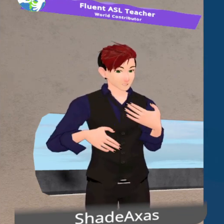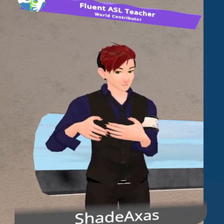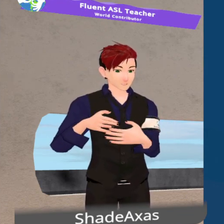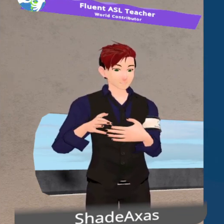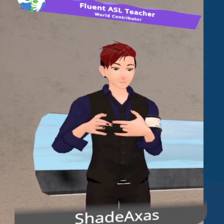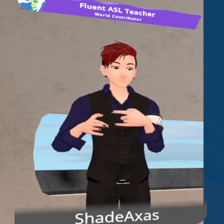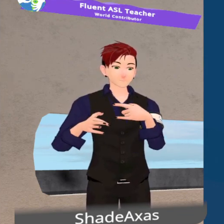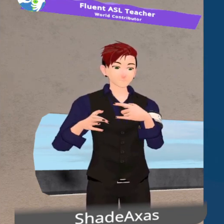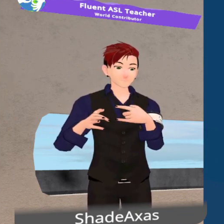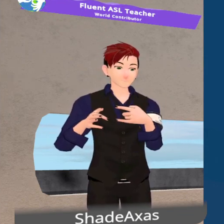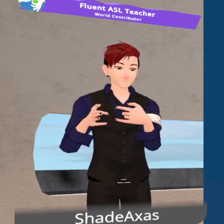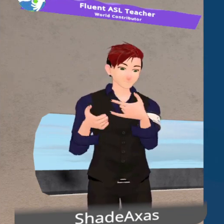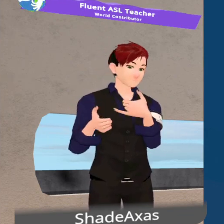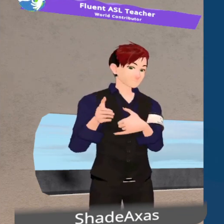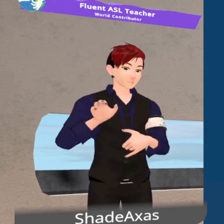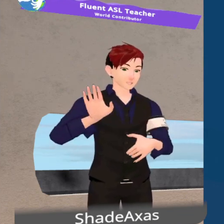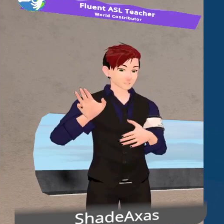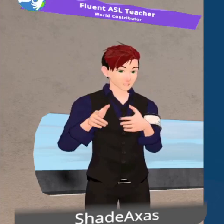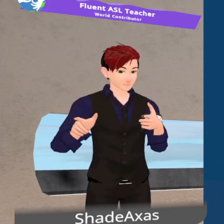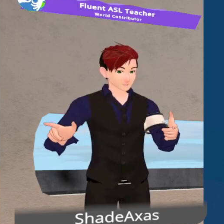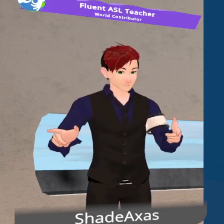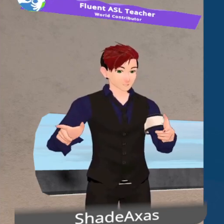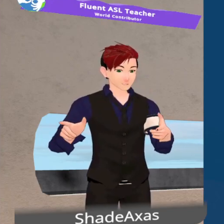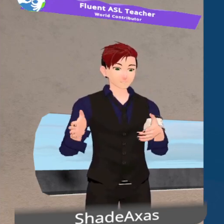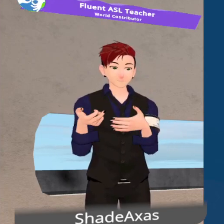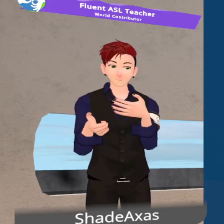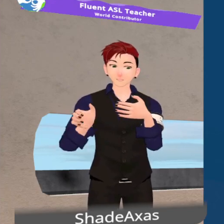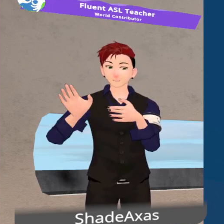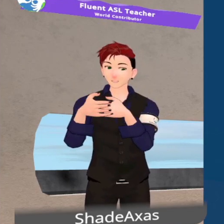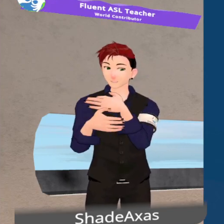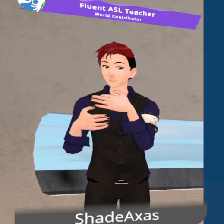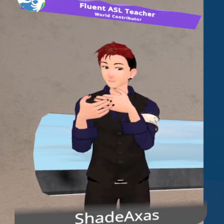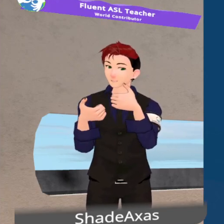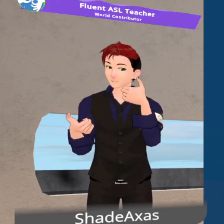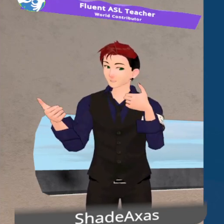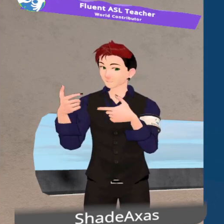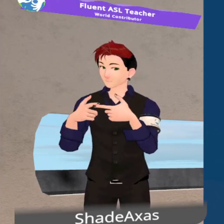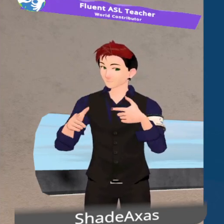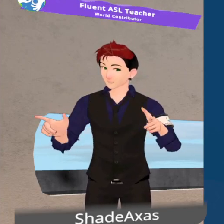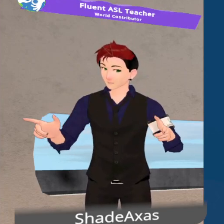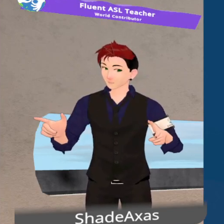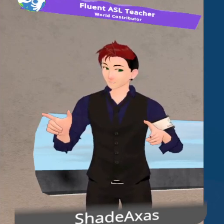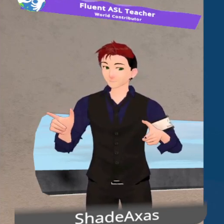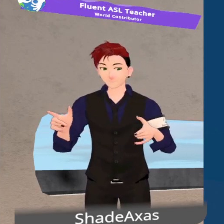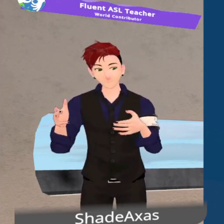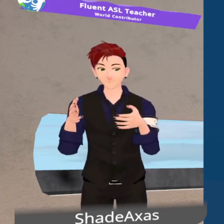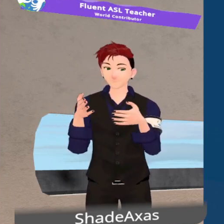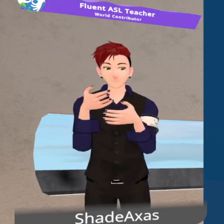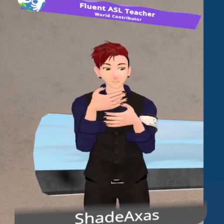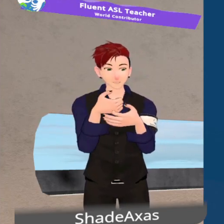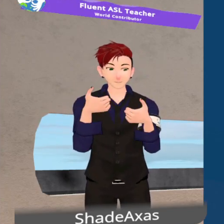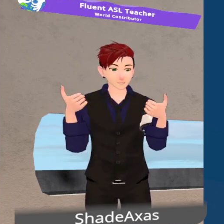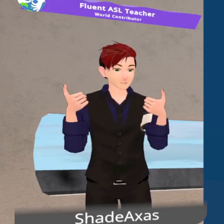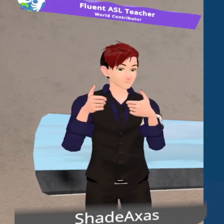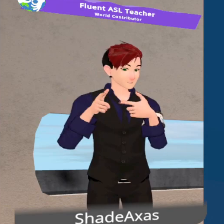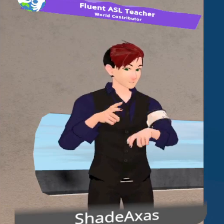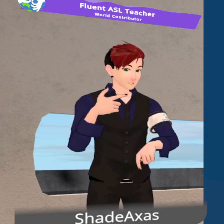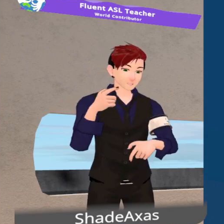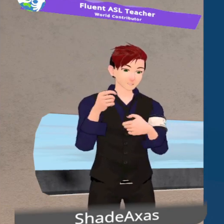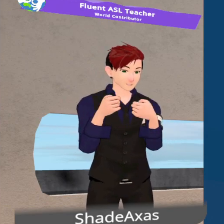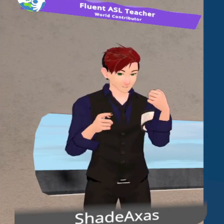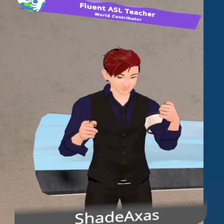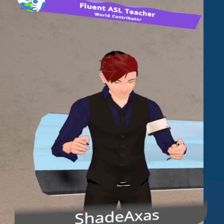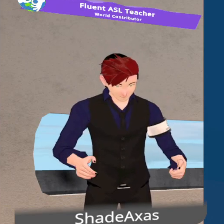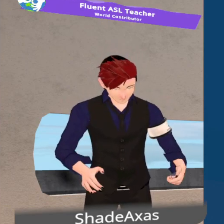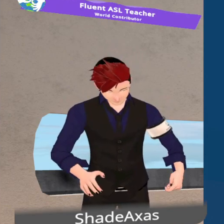to interact with. Prioritize their language, prioritize your country's sign language. It's just going to make it better in the